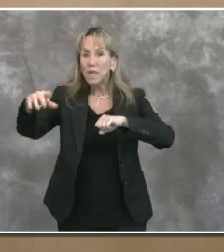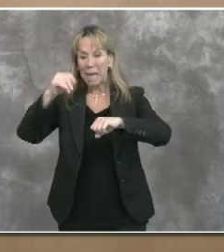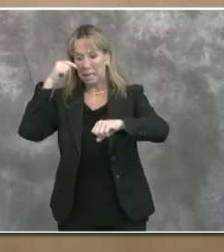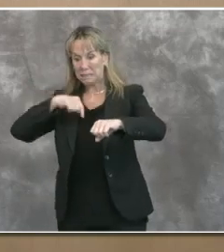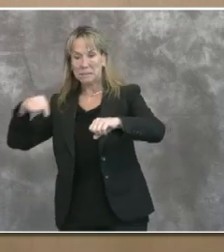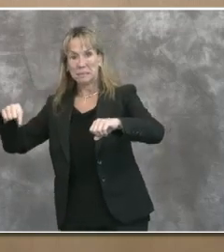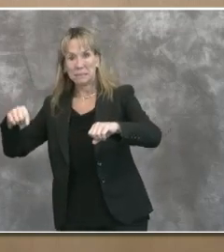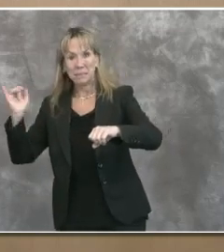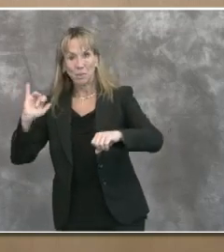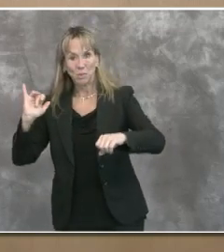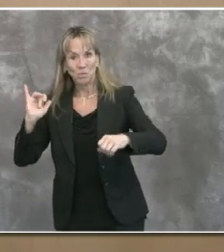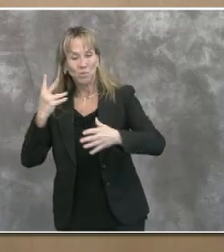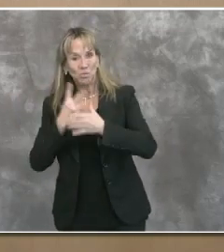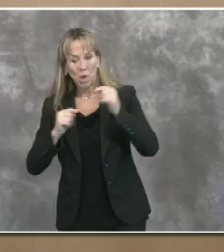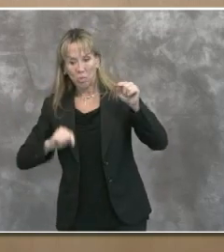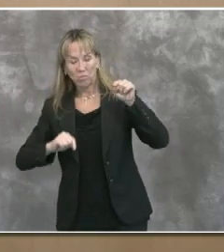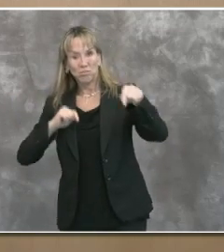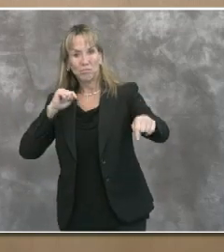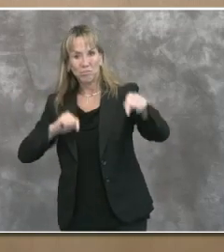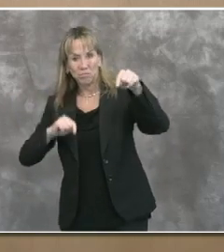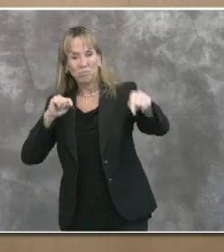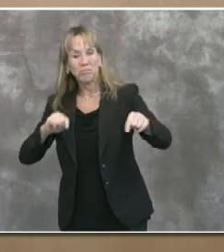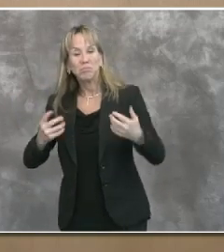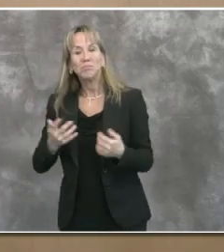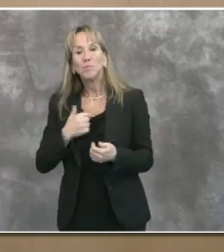this side. So we have